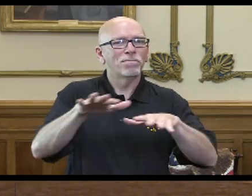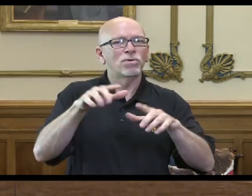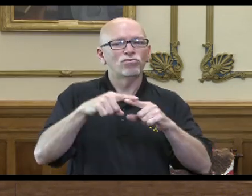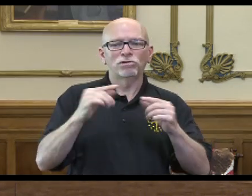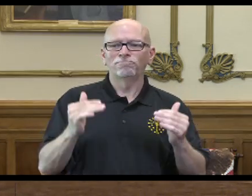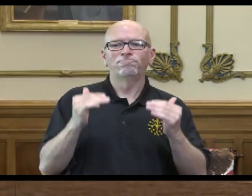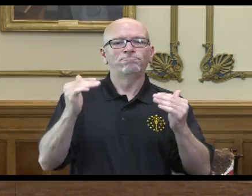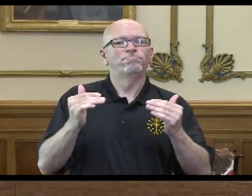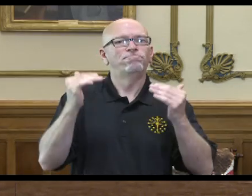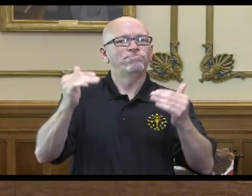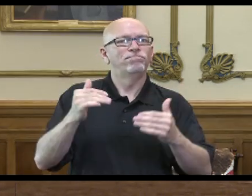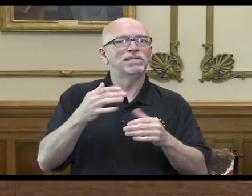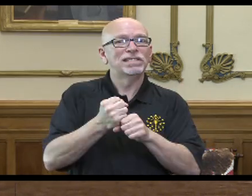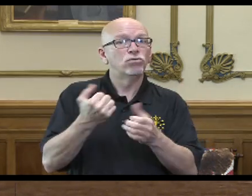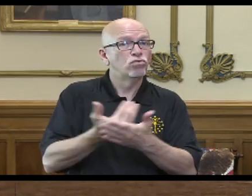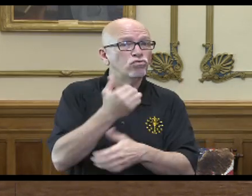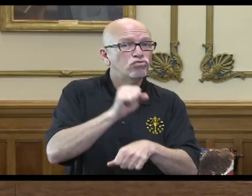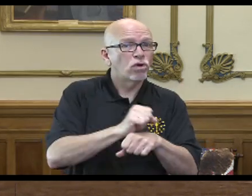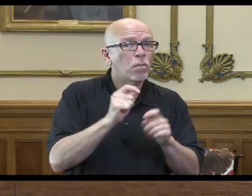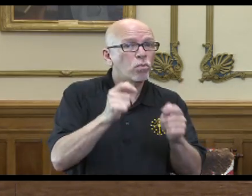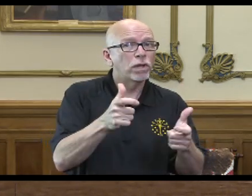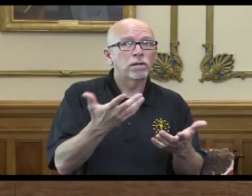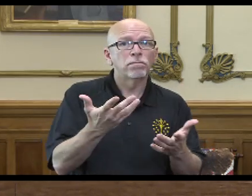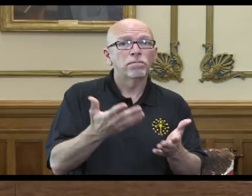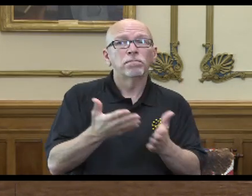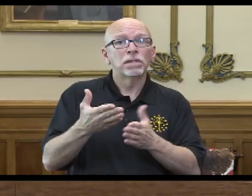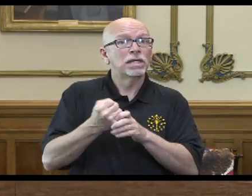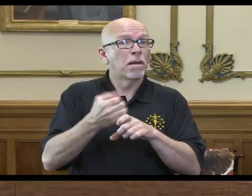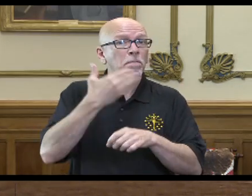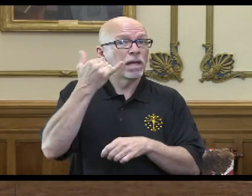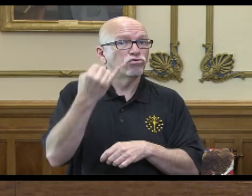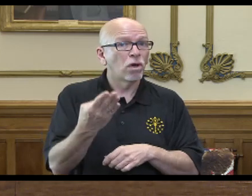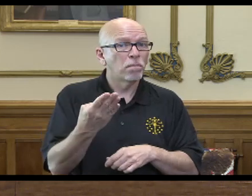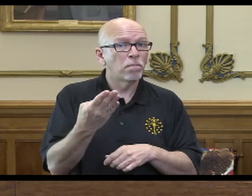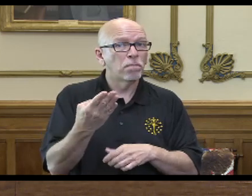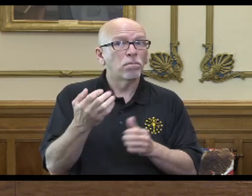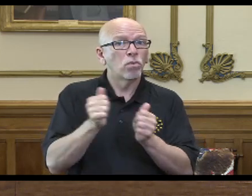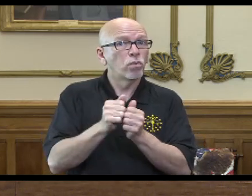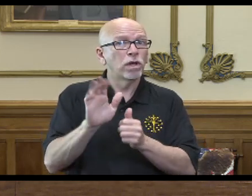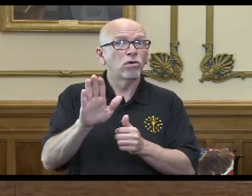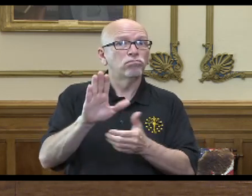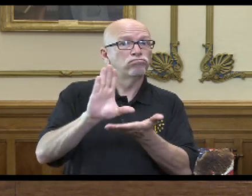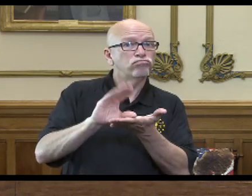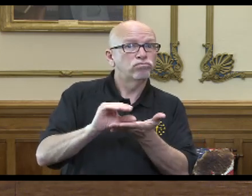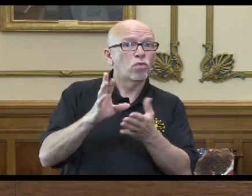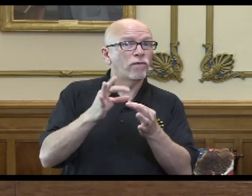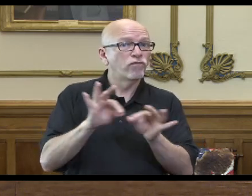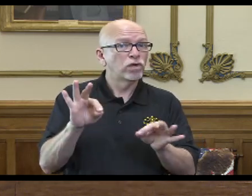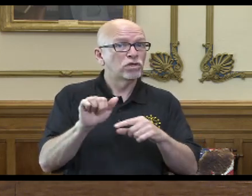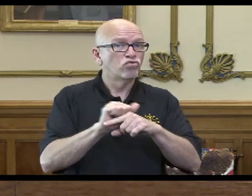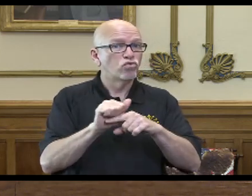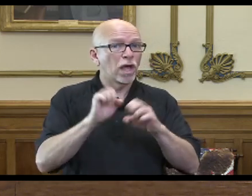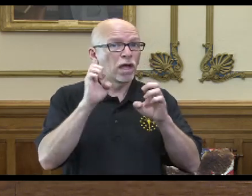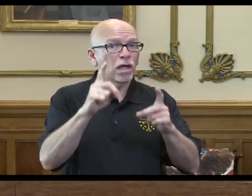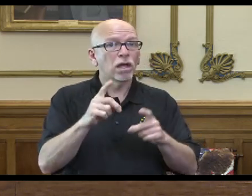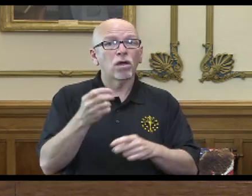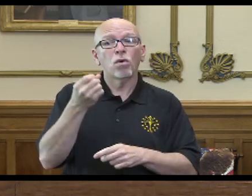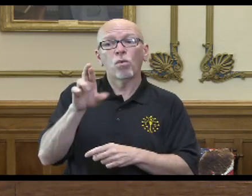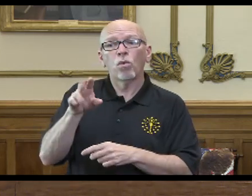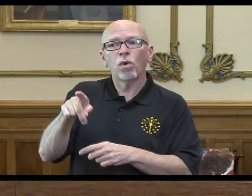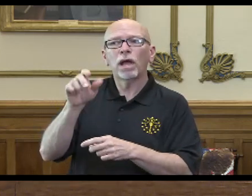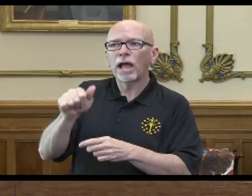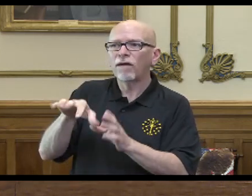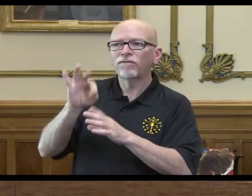next step, to get a new job quickly, to get a better job through affordable or free education and training, or access